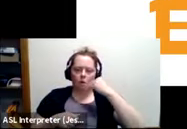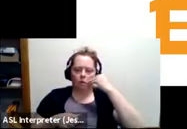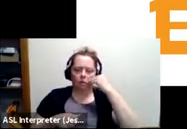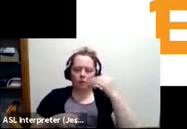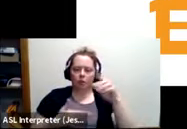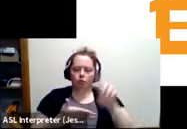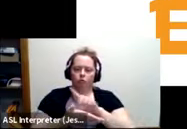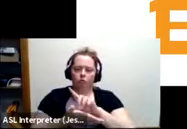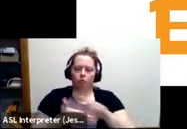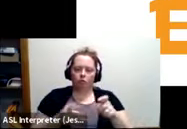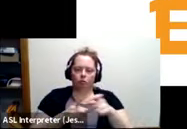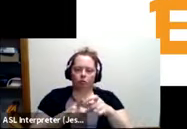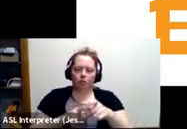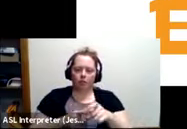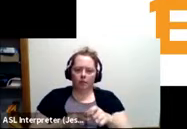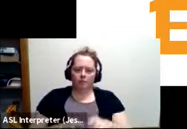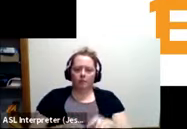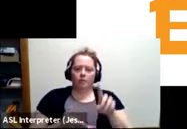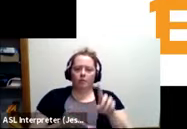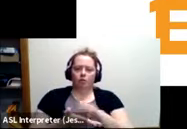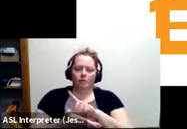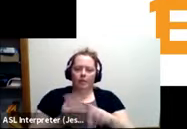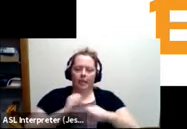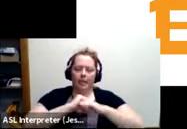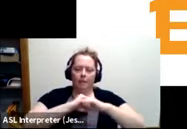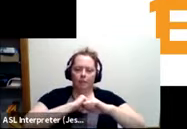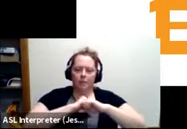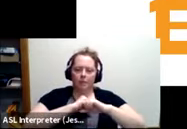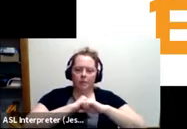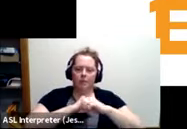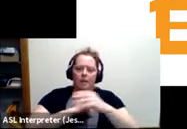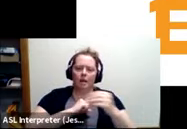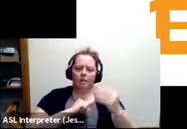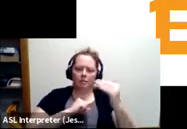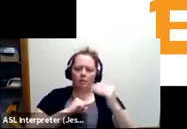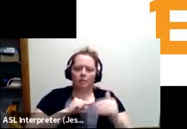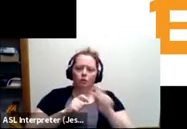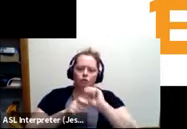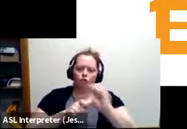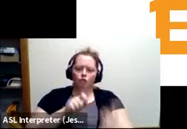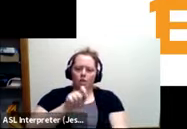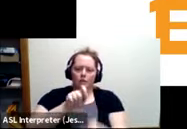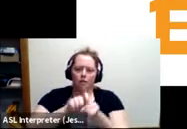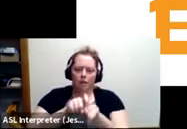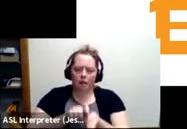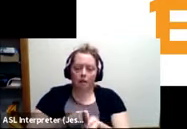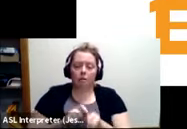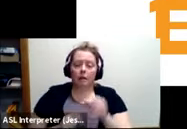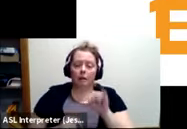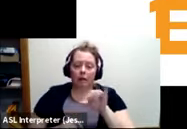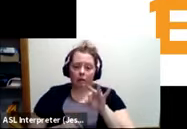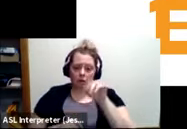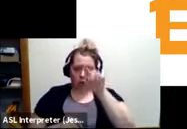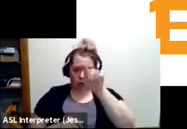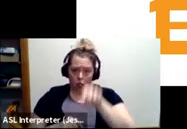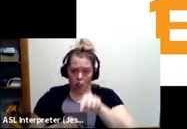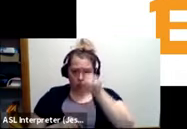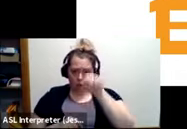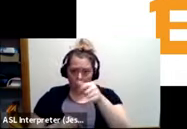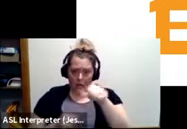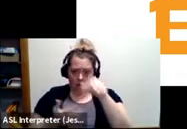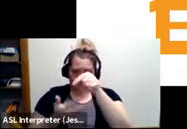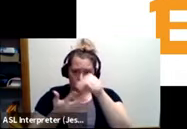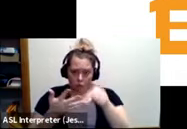discriminatory advertisement, and retaliation. So if any of those things were to happen, on the basis of somebody's gender identity or